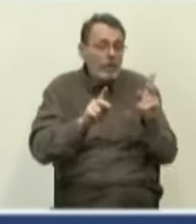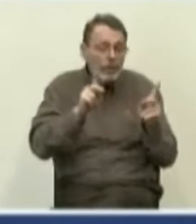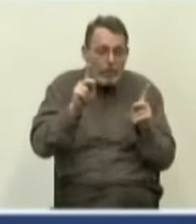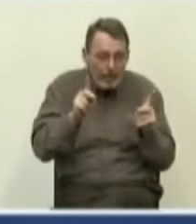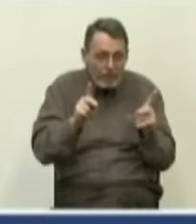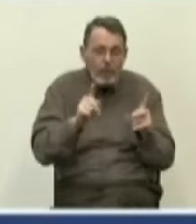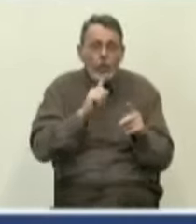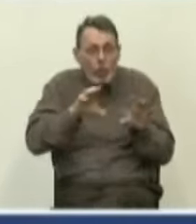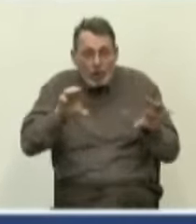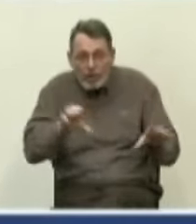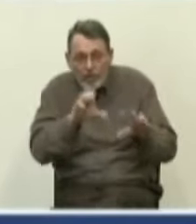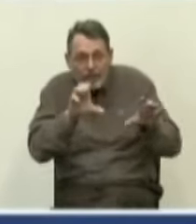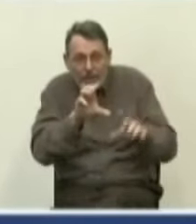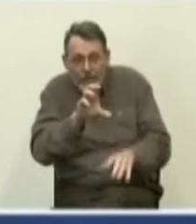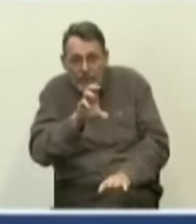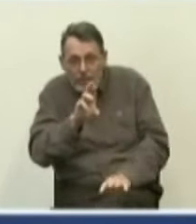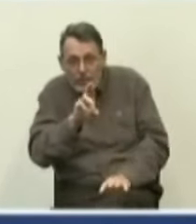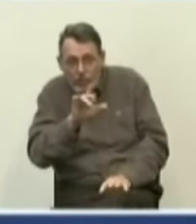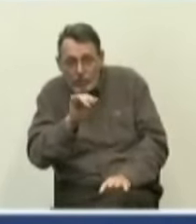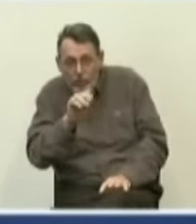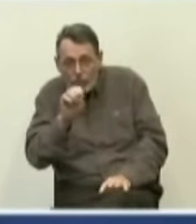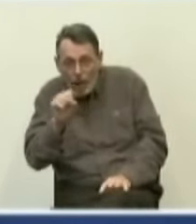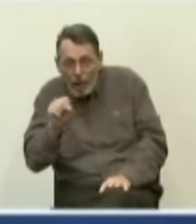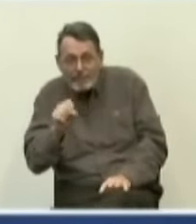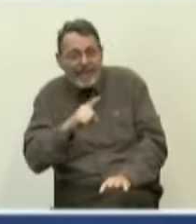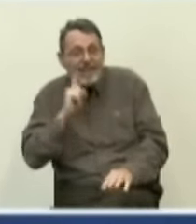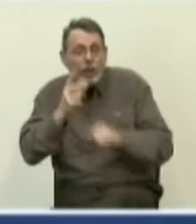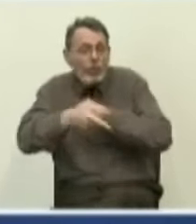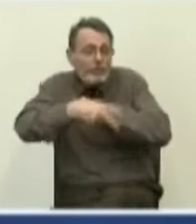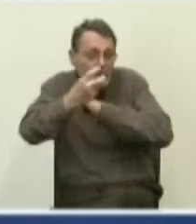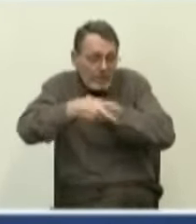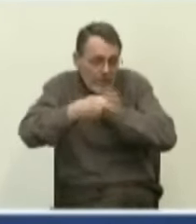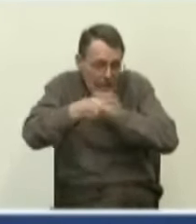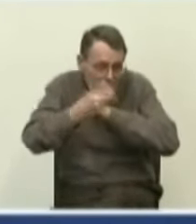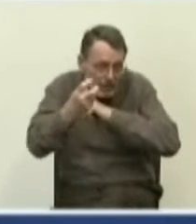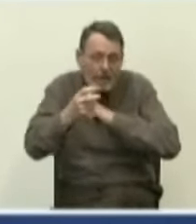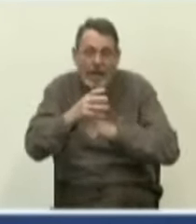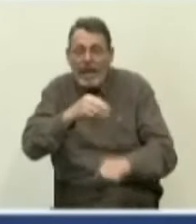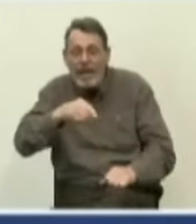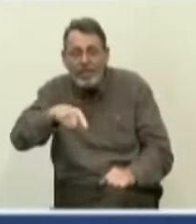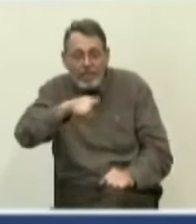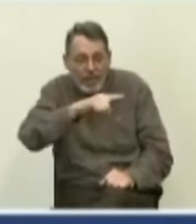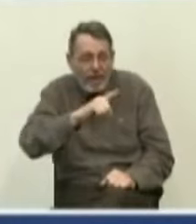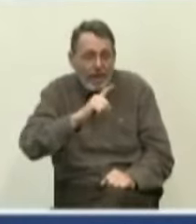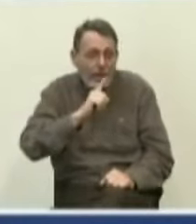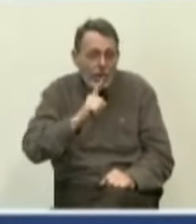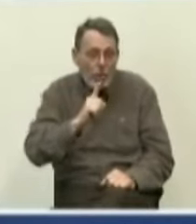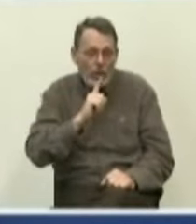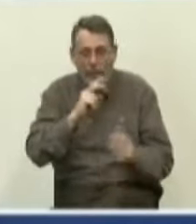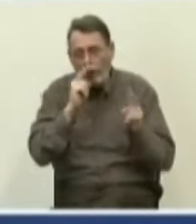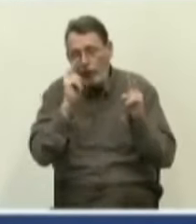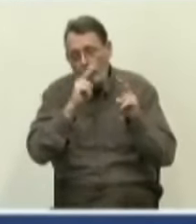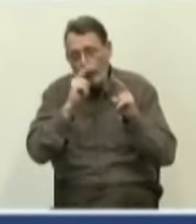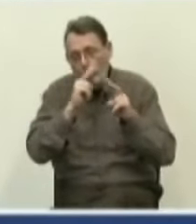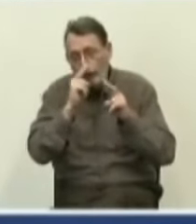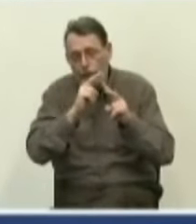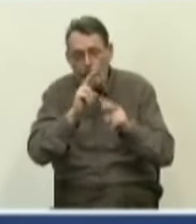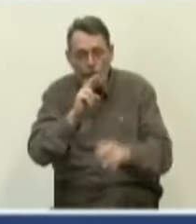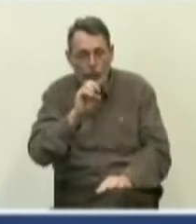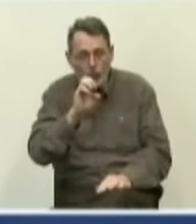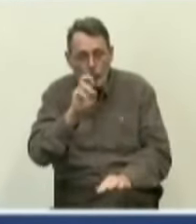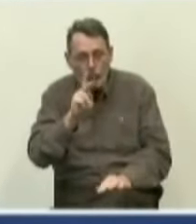committing crimes. And they were stealing. And they were being reckless in our